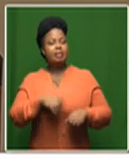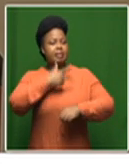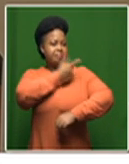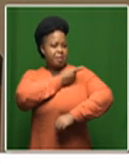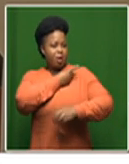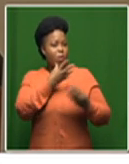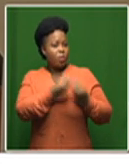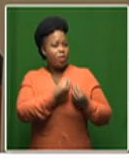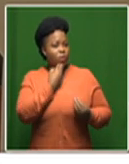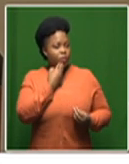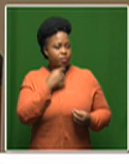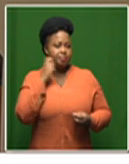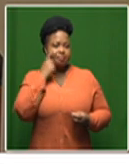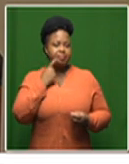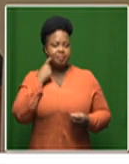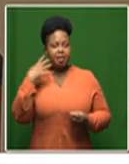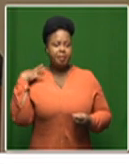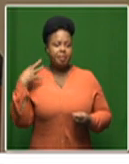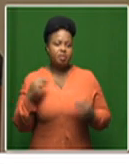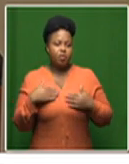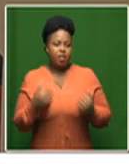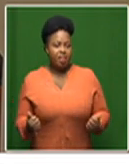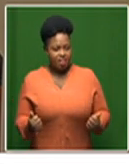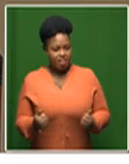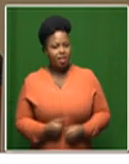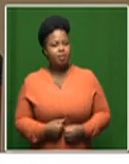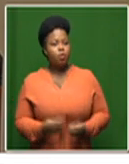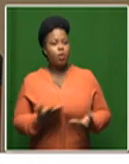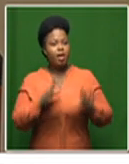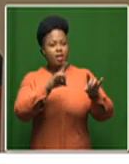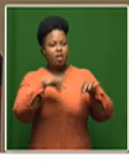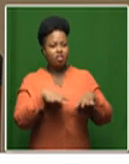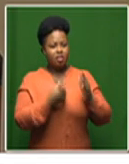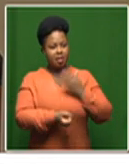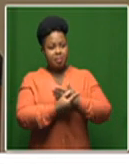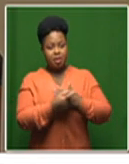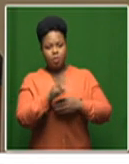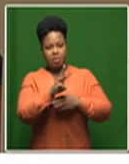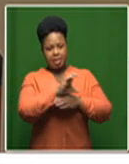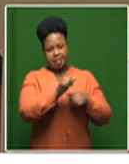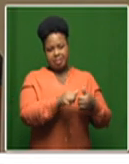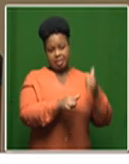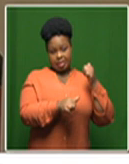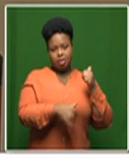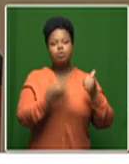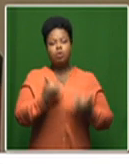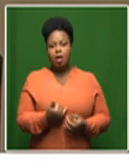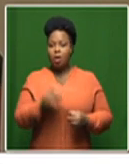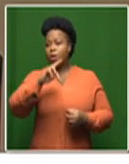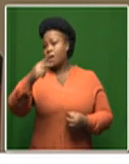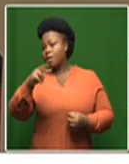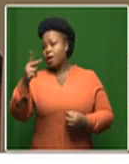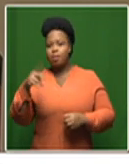as well as Health Minister so as Khailisha in the Western Cape. So we're expecting other provinces as